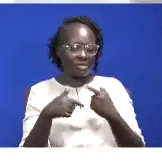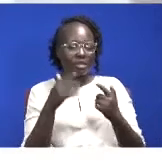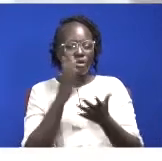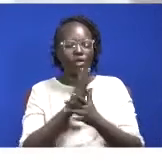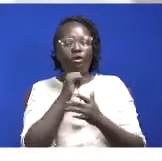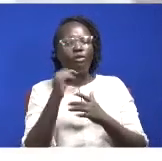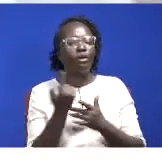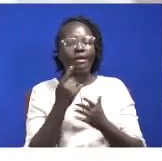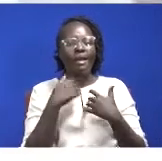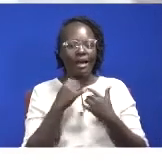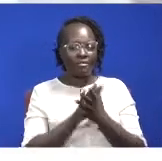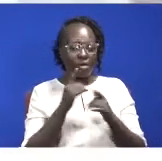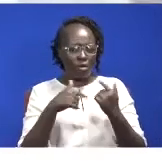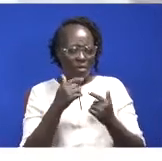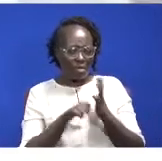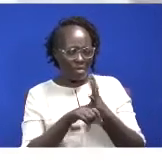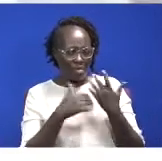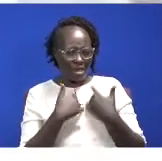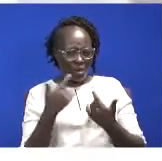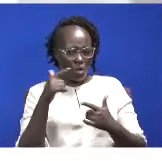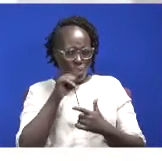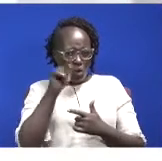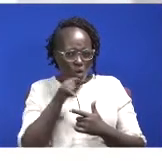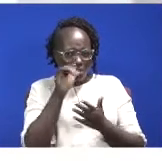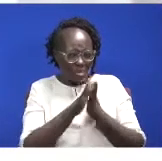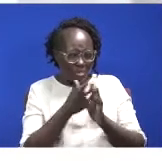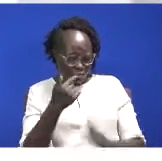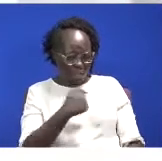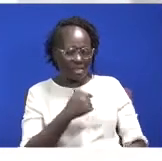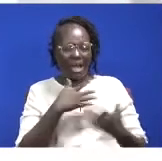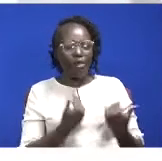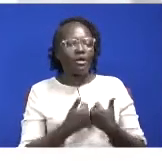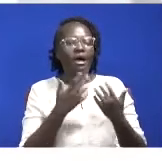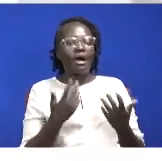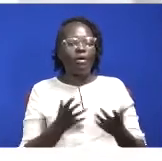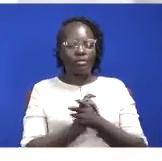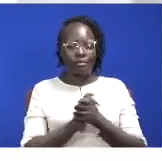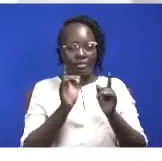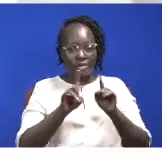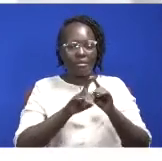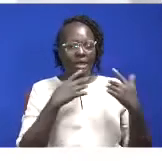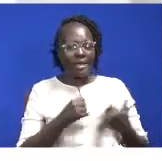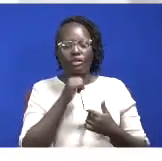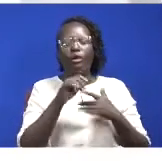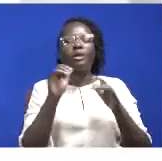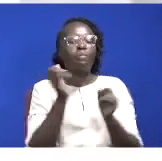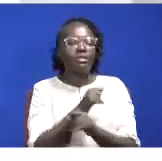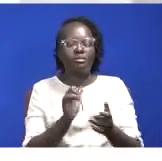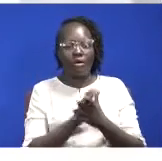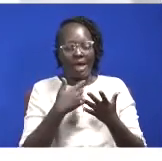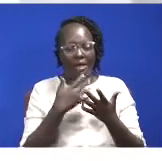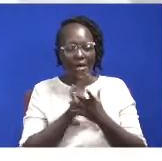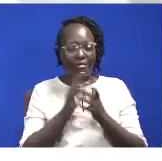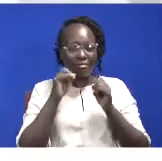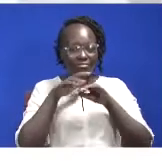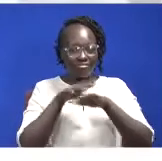not only is there a hole, but there are other challenges with how the heart is, and therefore the heart is not able to pump blood